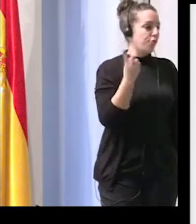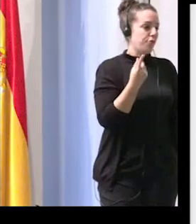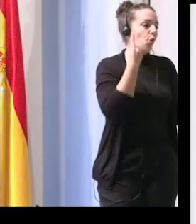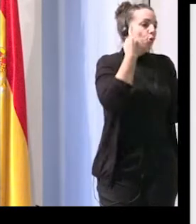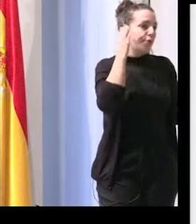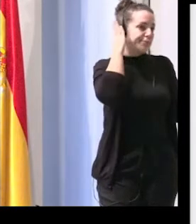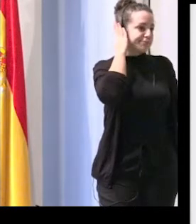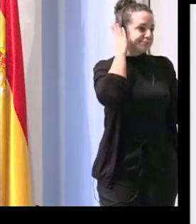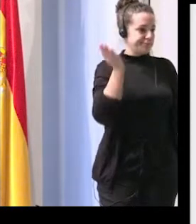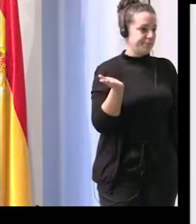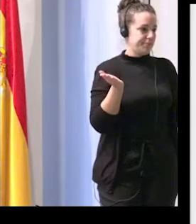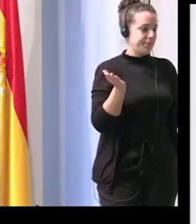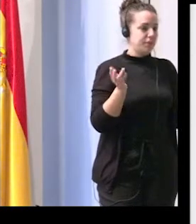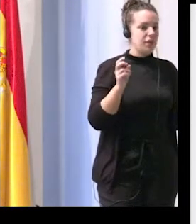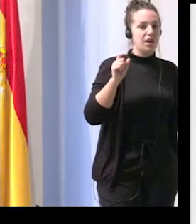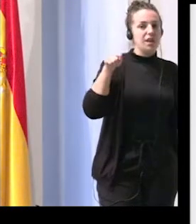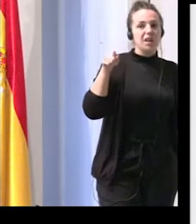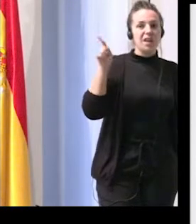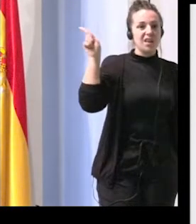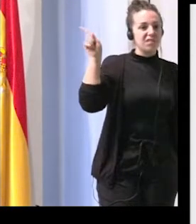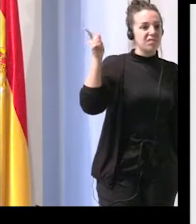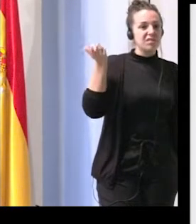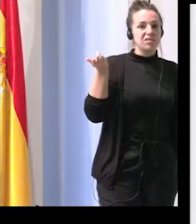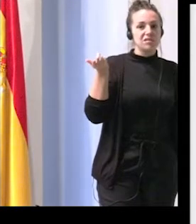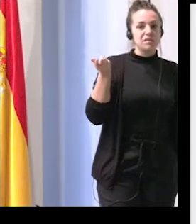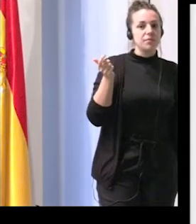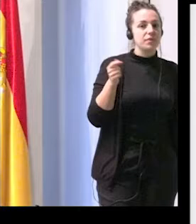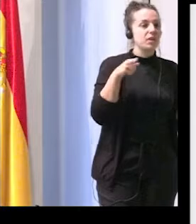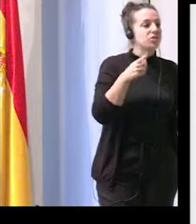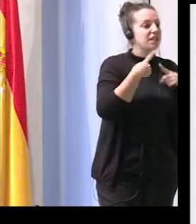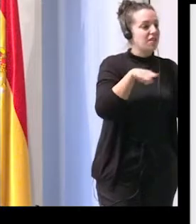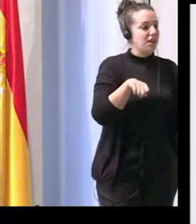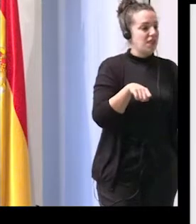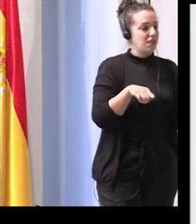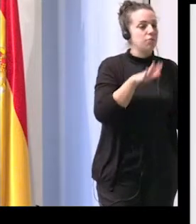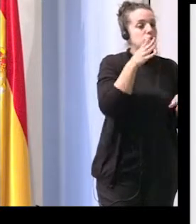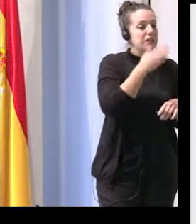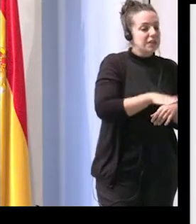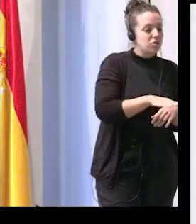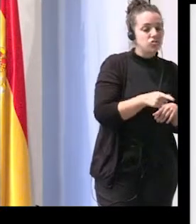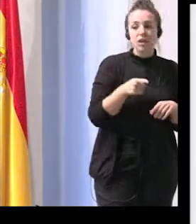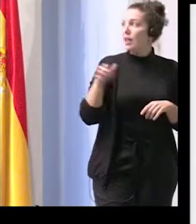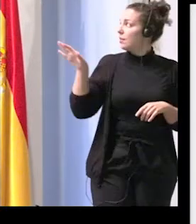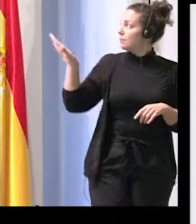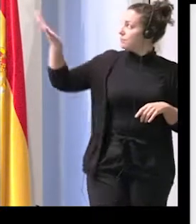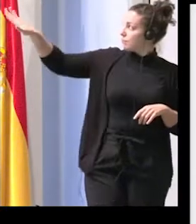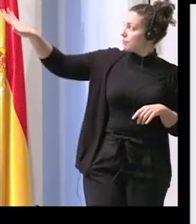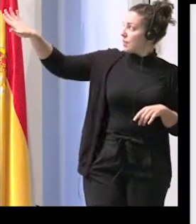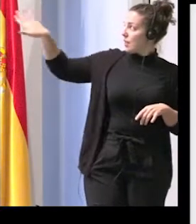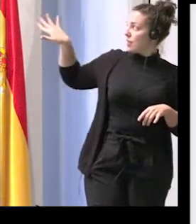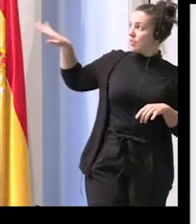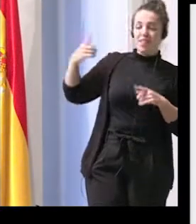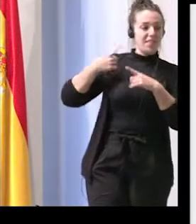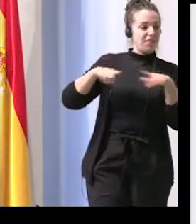on the differences between these children, their voices, and these children. She doesn't know where the sounds are coming from. She has